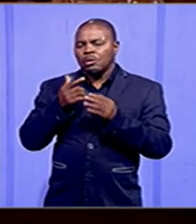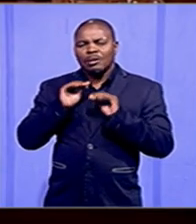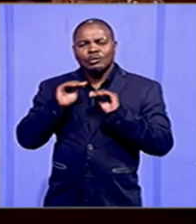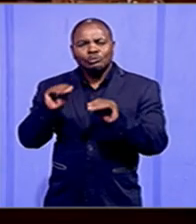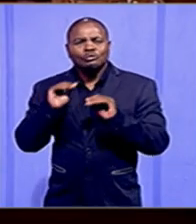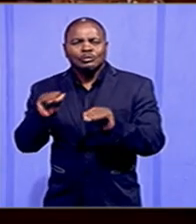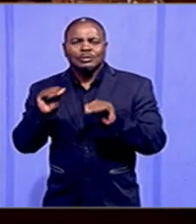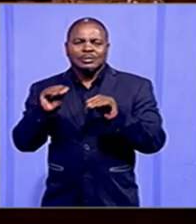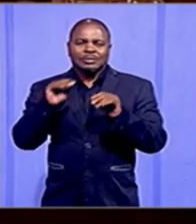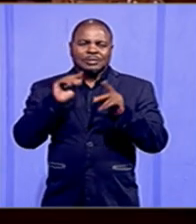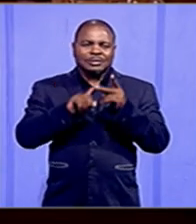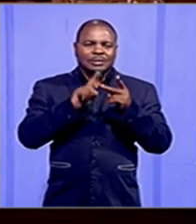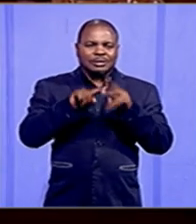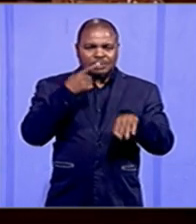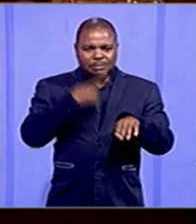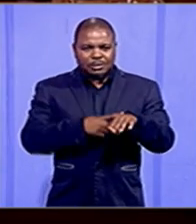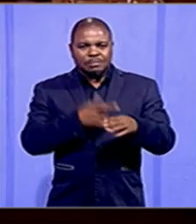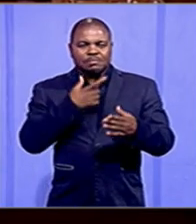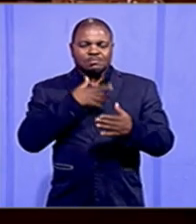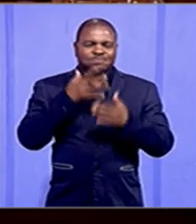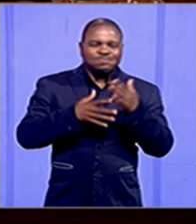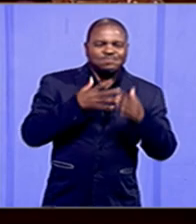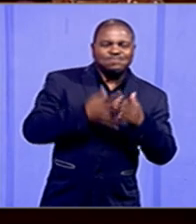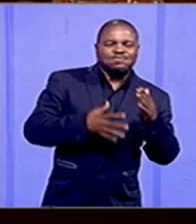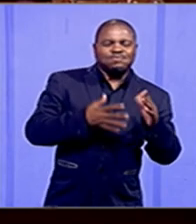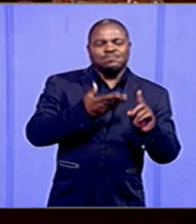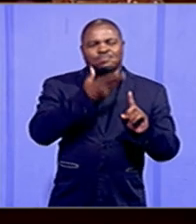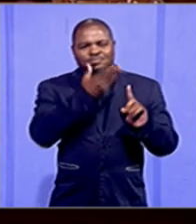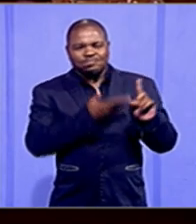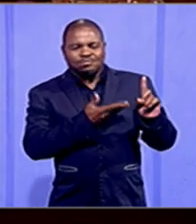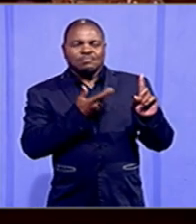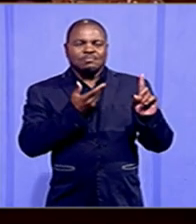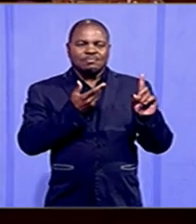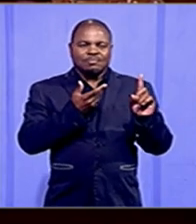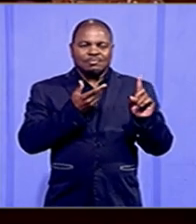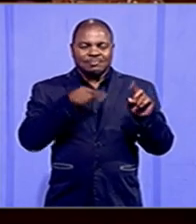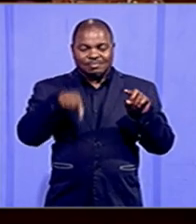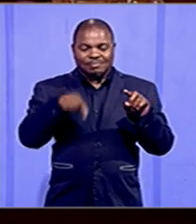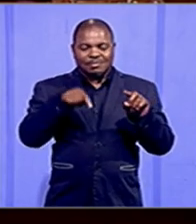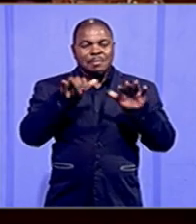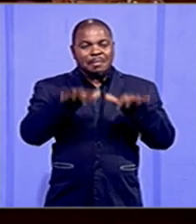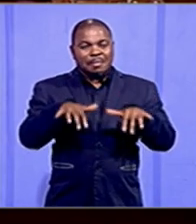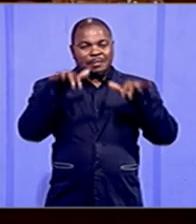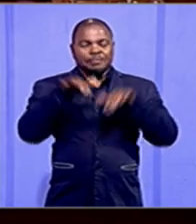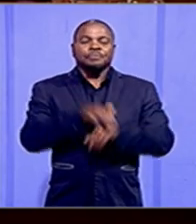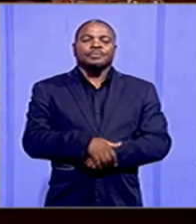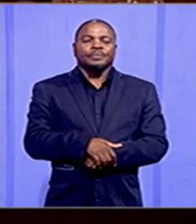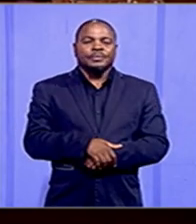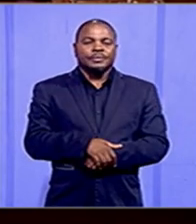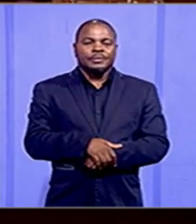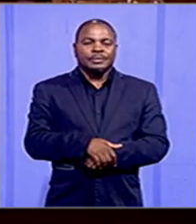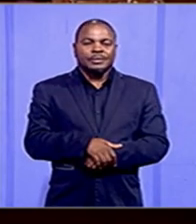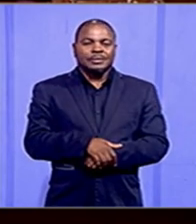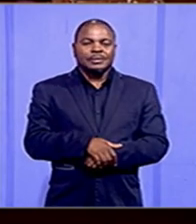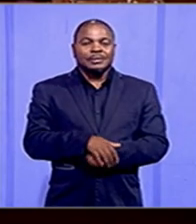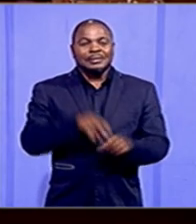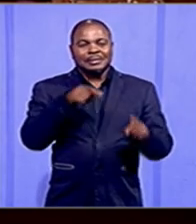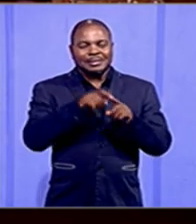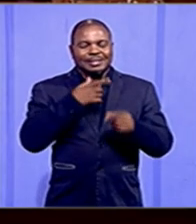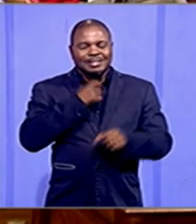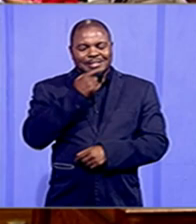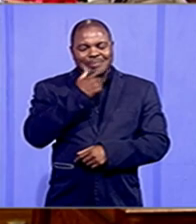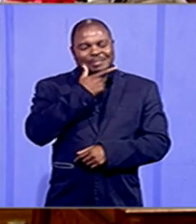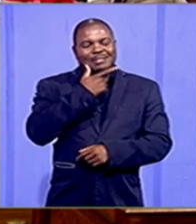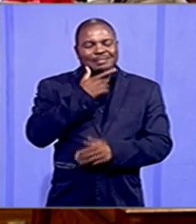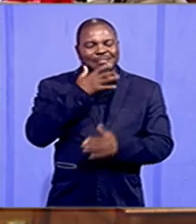wittiness and sometimes mischievous smile he had in this house. And he had a very mischievous smile.